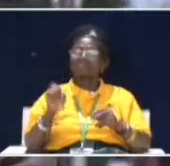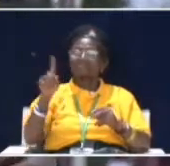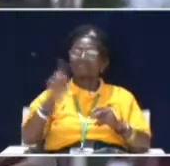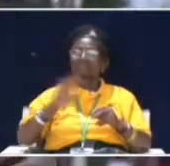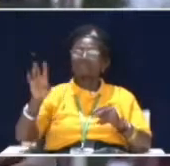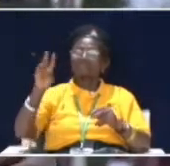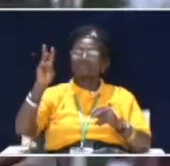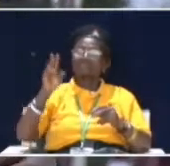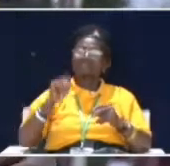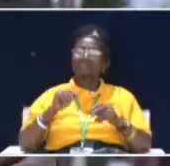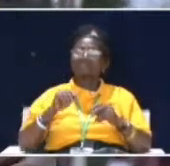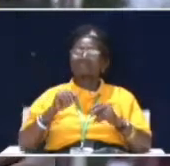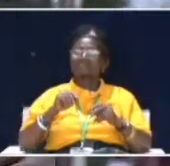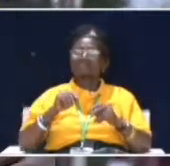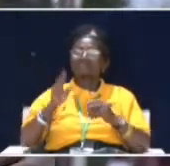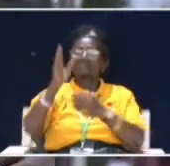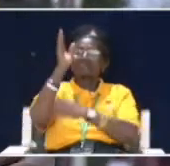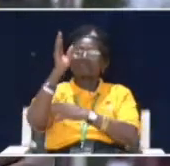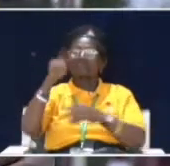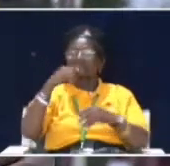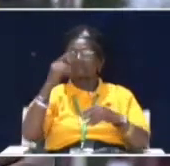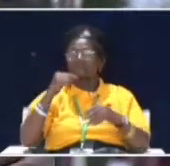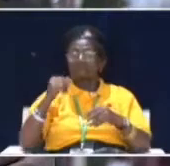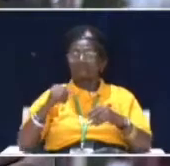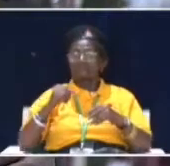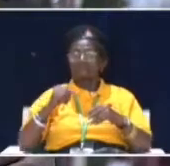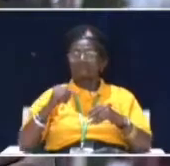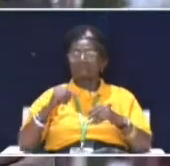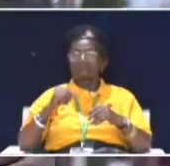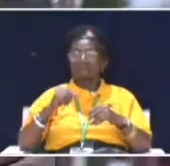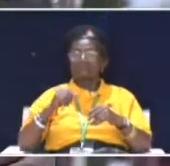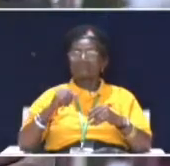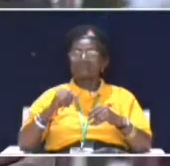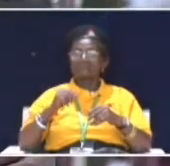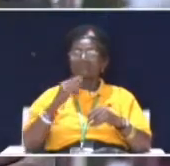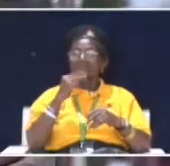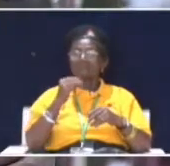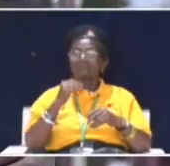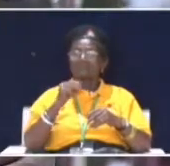verse 6. God says,